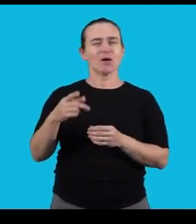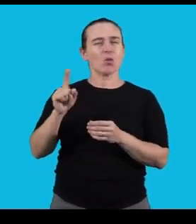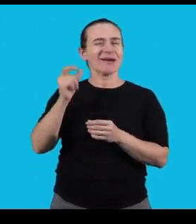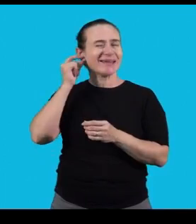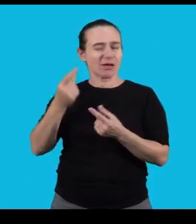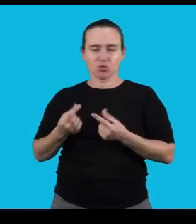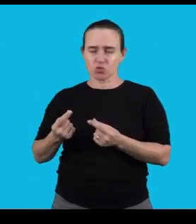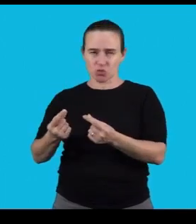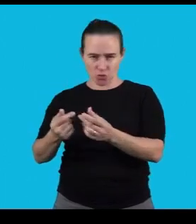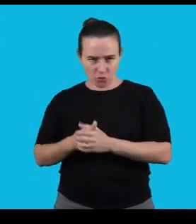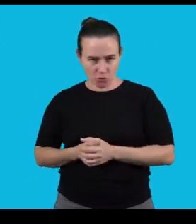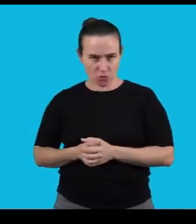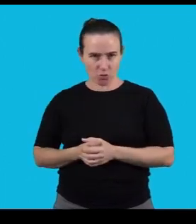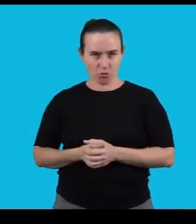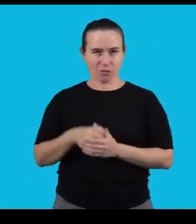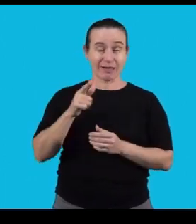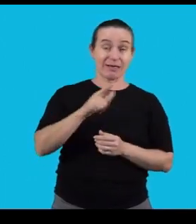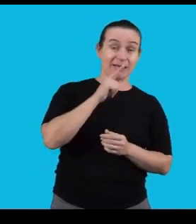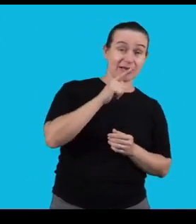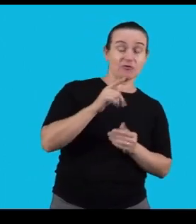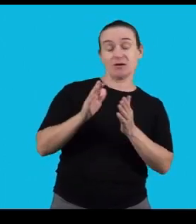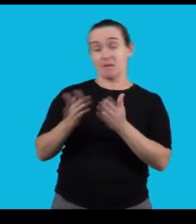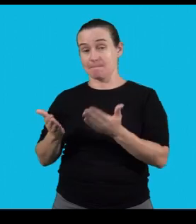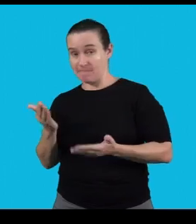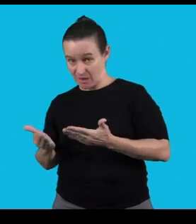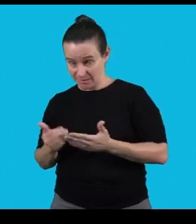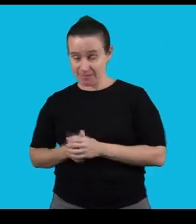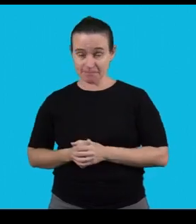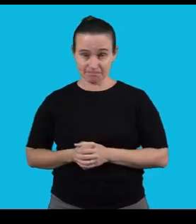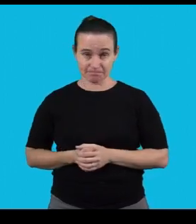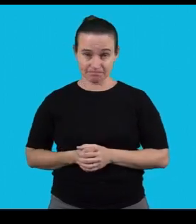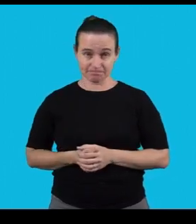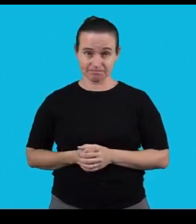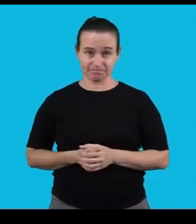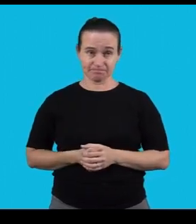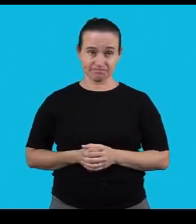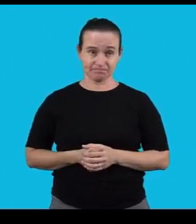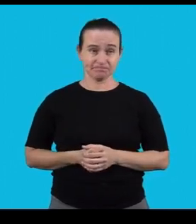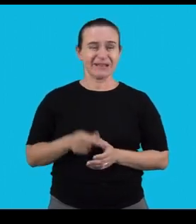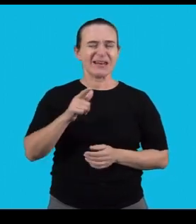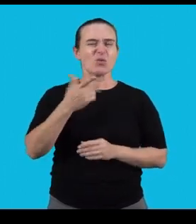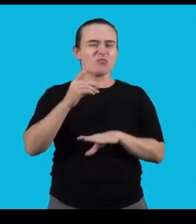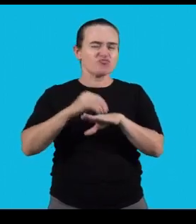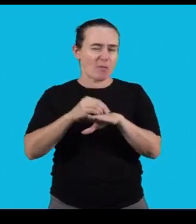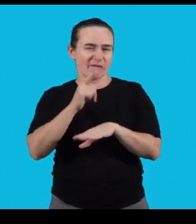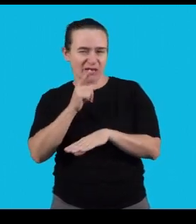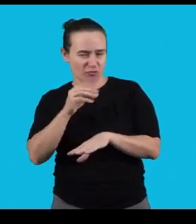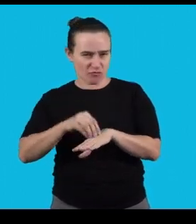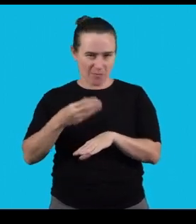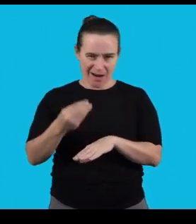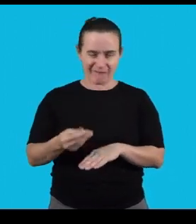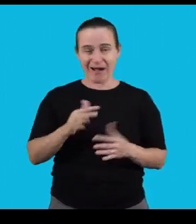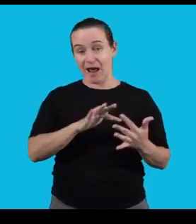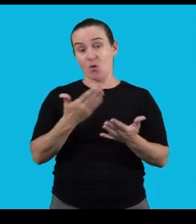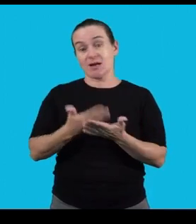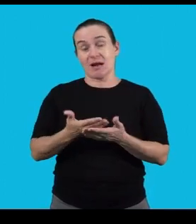the functioning of the ear, which is in 2 folds, that is hearing and balancing. We also looked at the